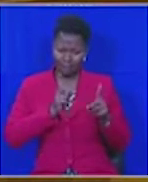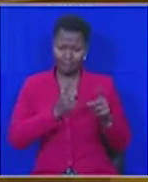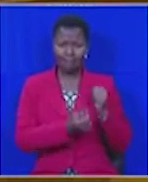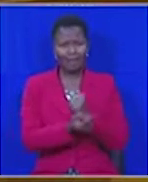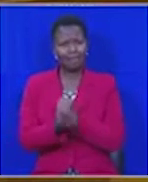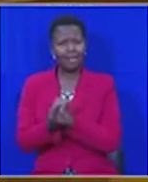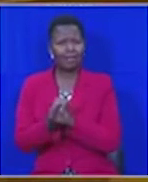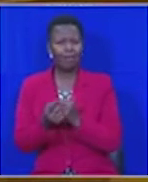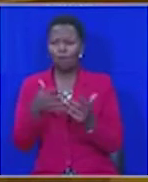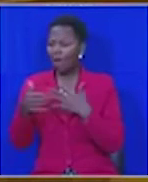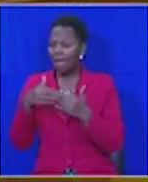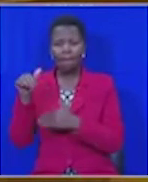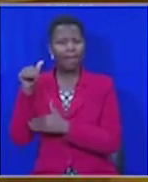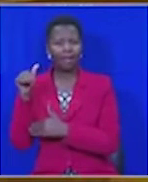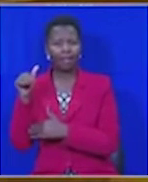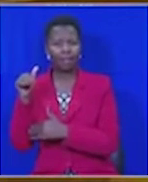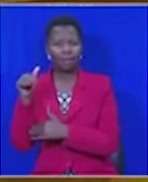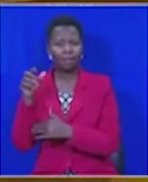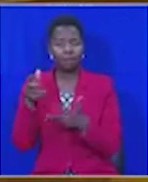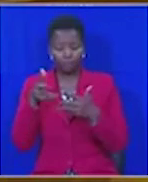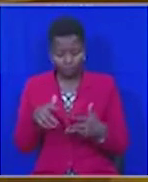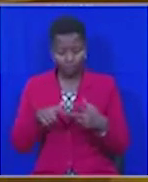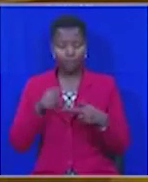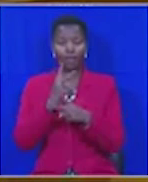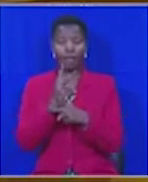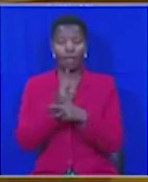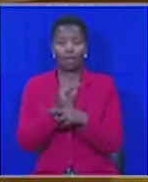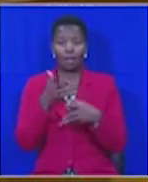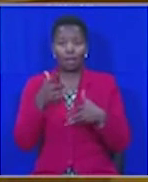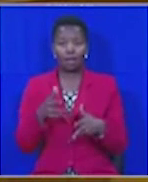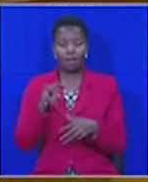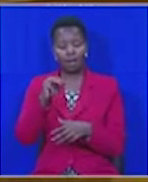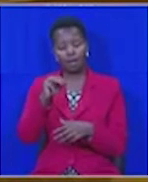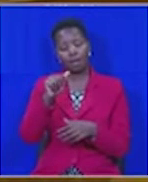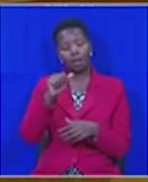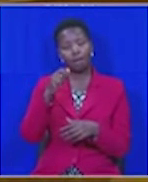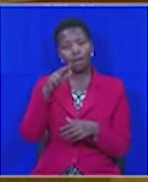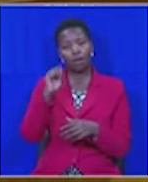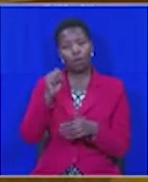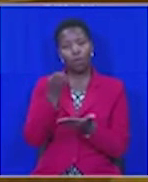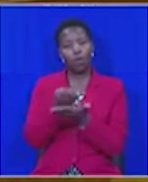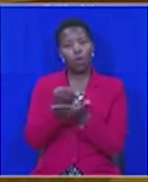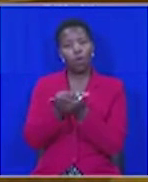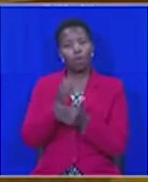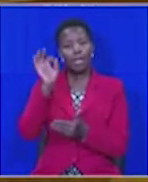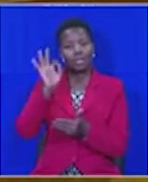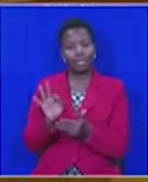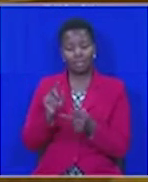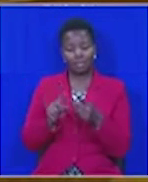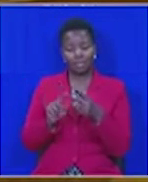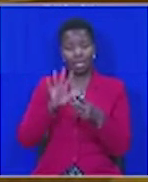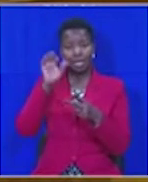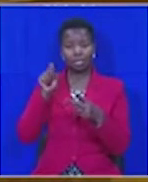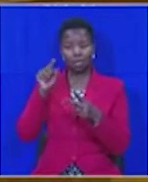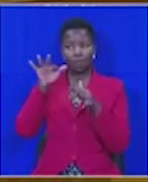financial institution, while also compromising the accuracy of macroeconomic statistics and the integrity of our economy.